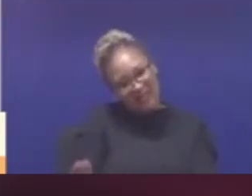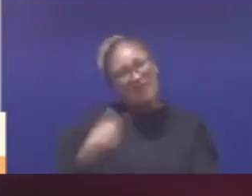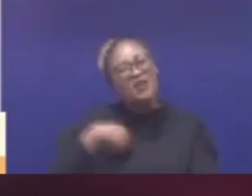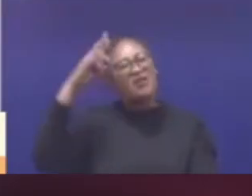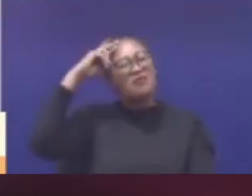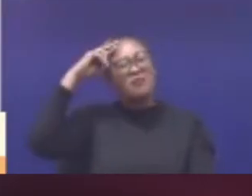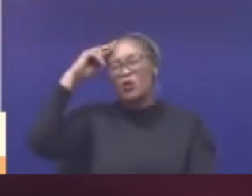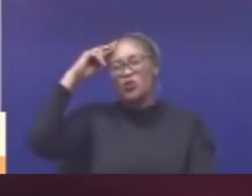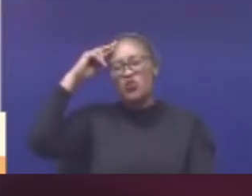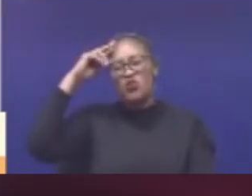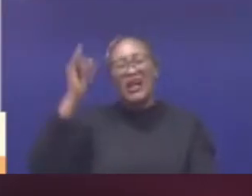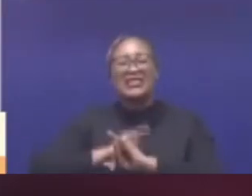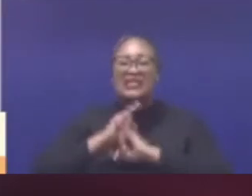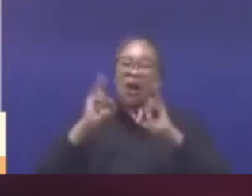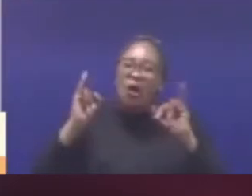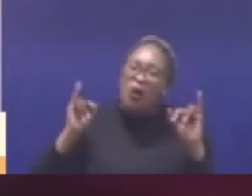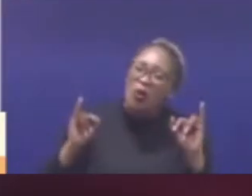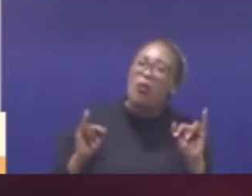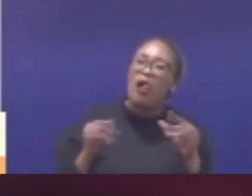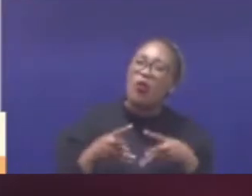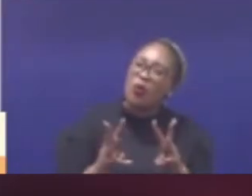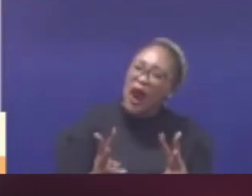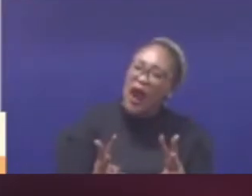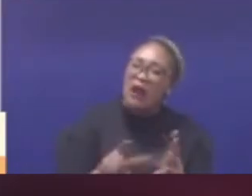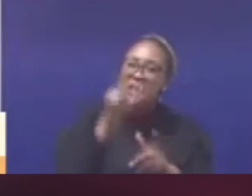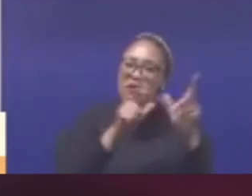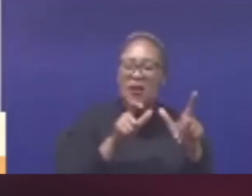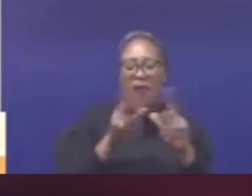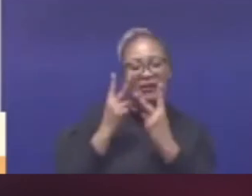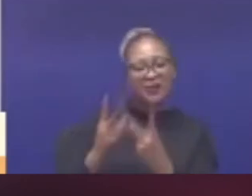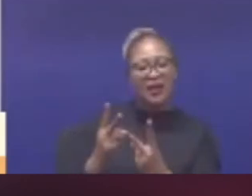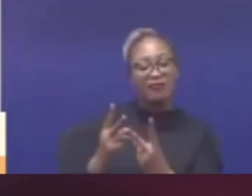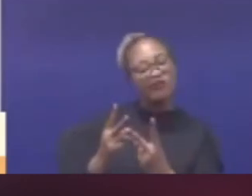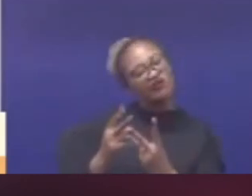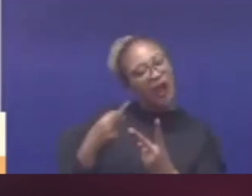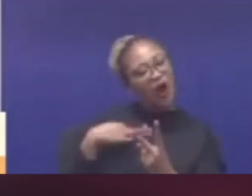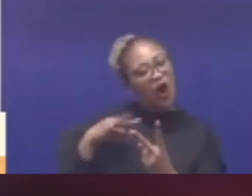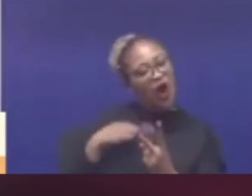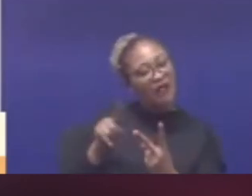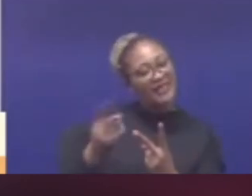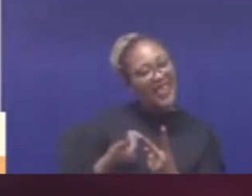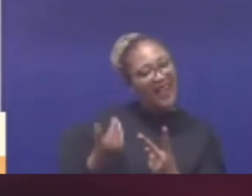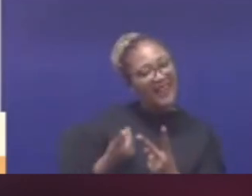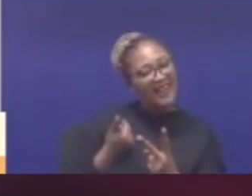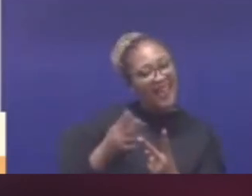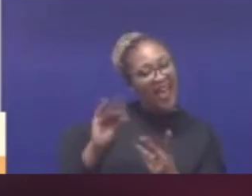terrible tendency that predators often target developing girls and boys with special